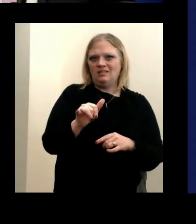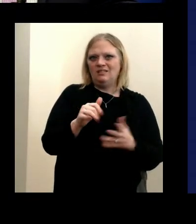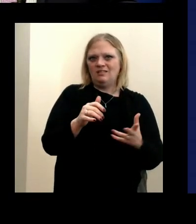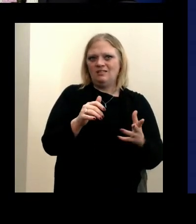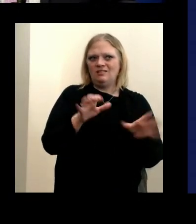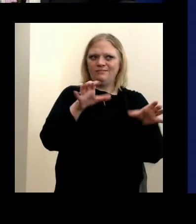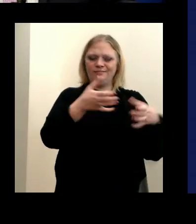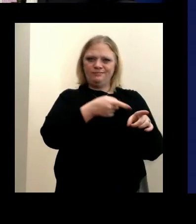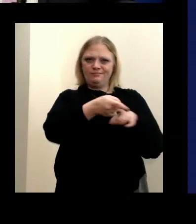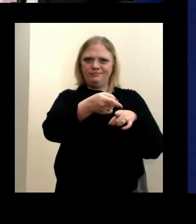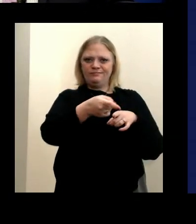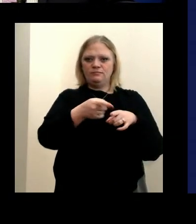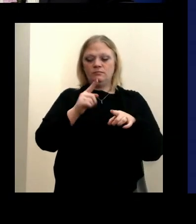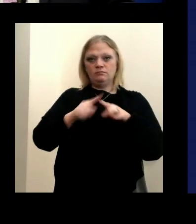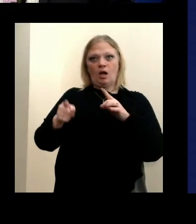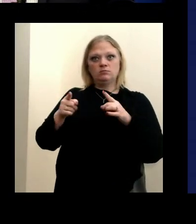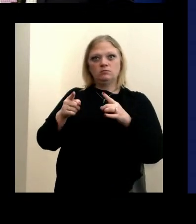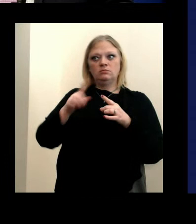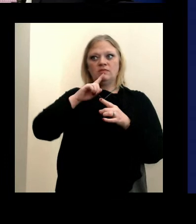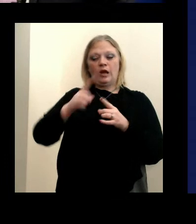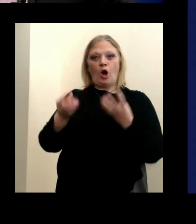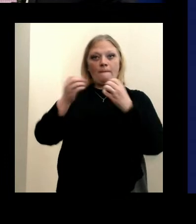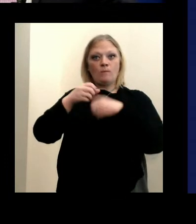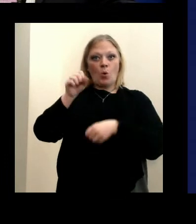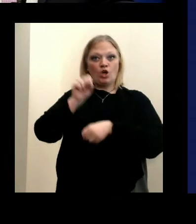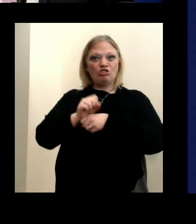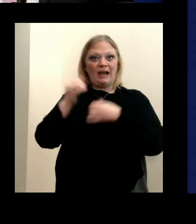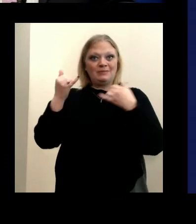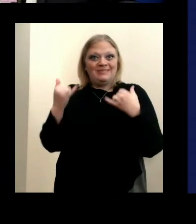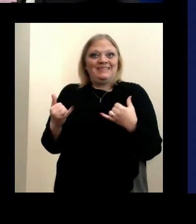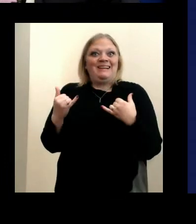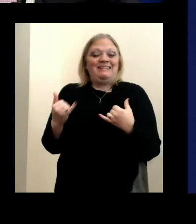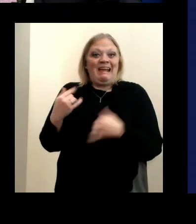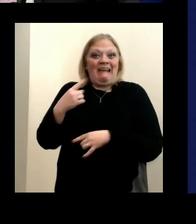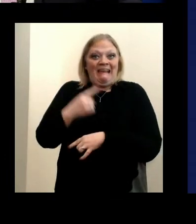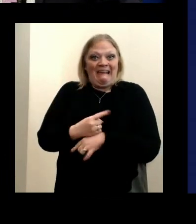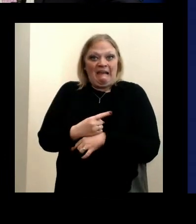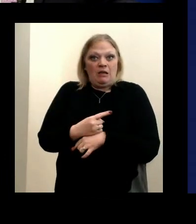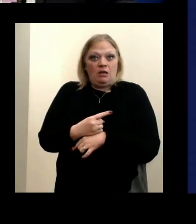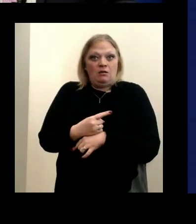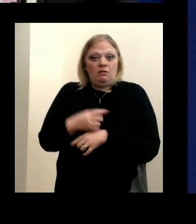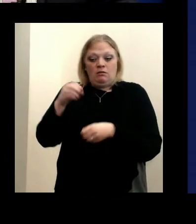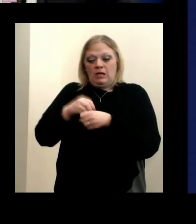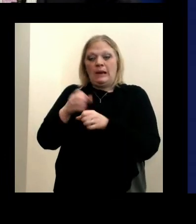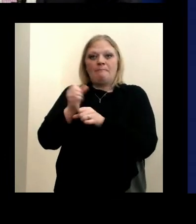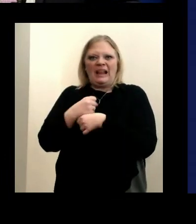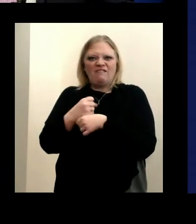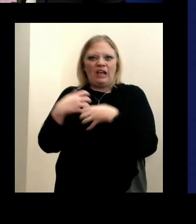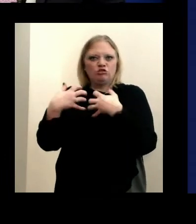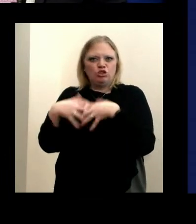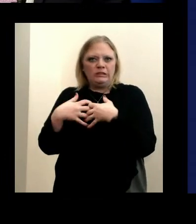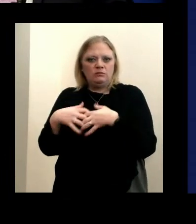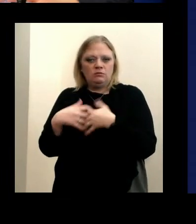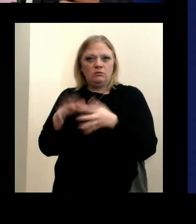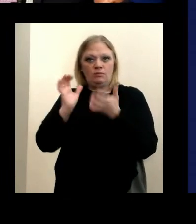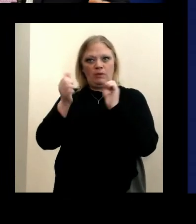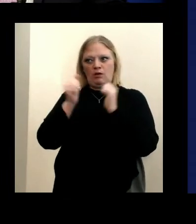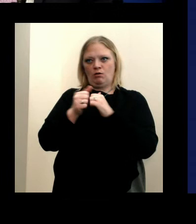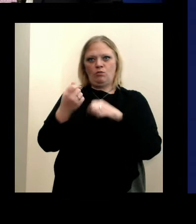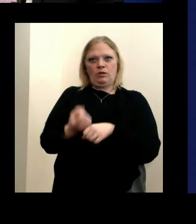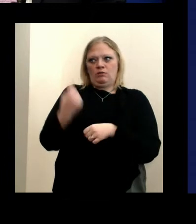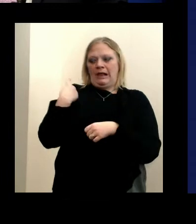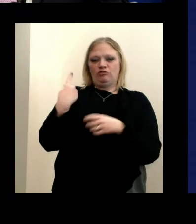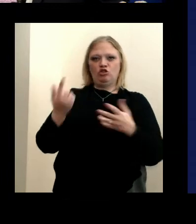where the jobs are growing. There's more jobs today in manufacturing than there was a year ago. And we're working with all to try to help